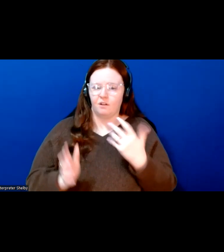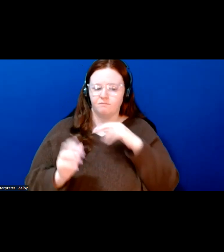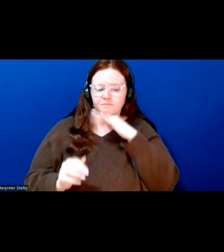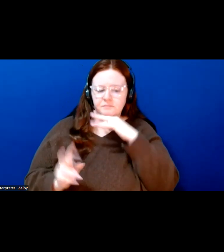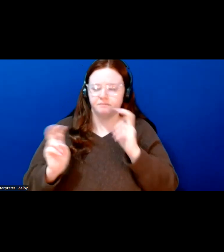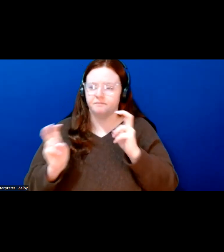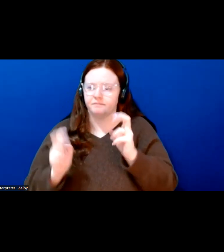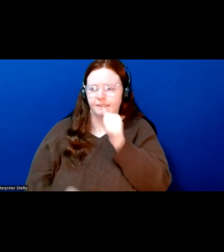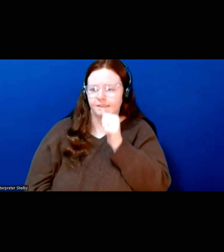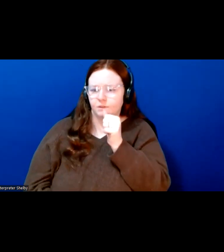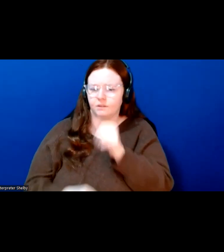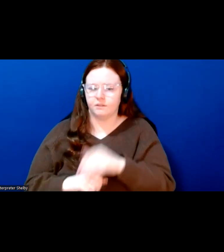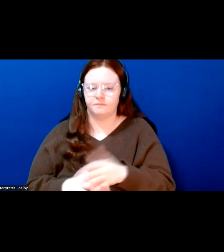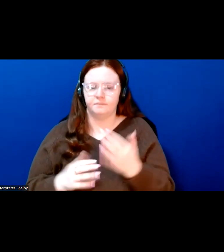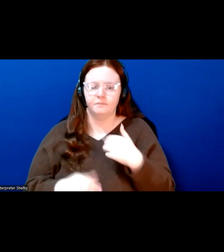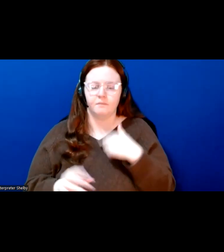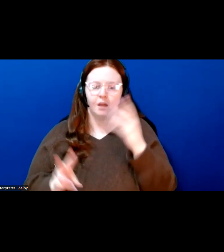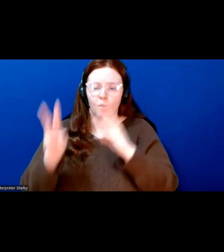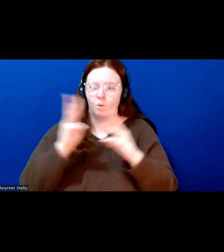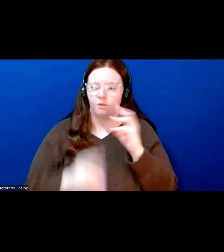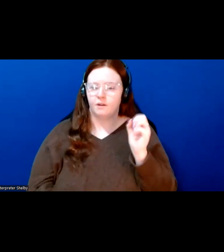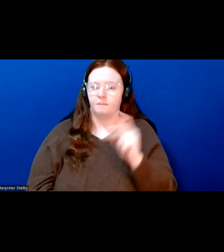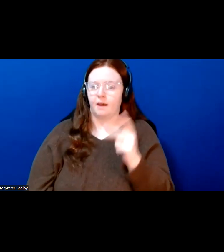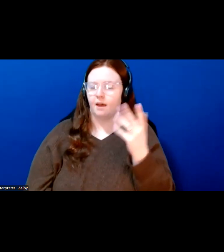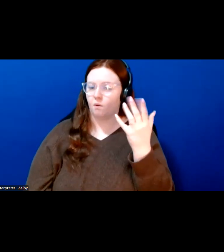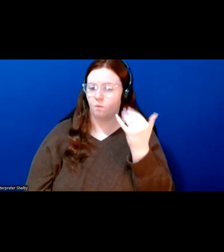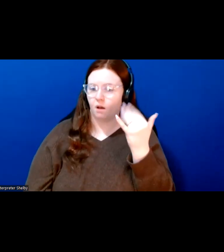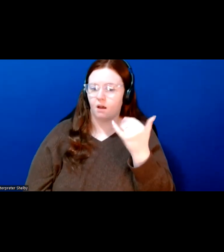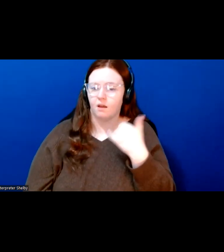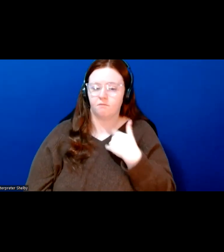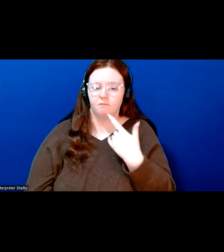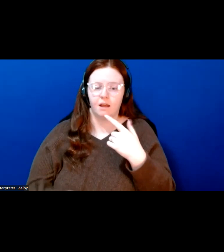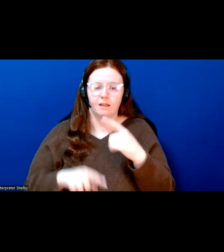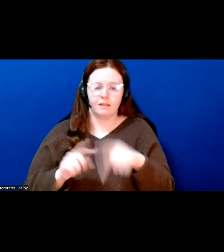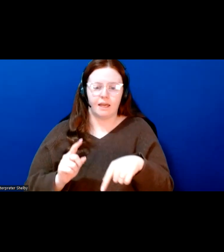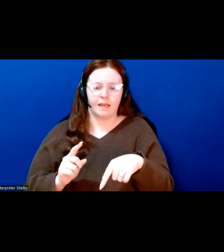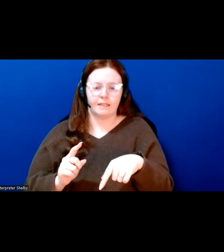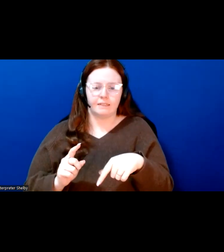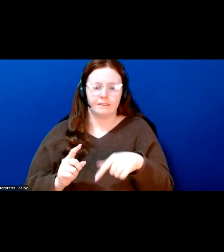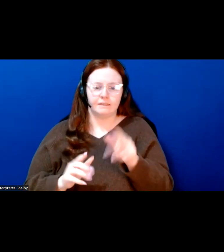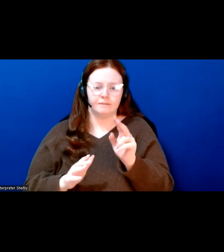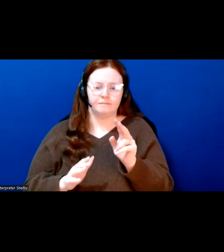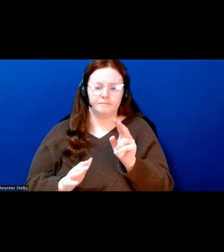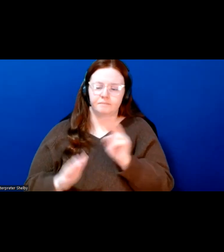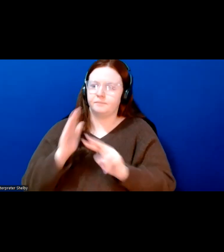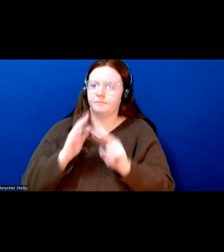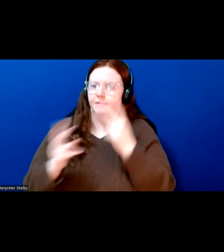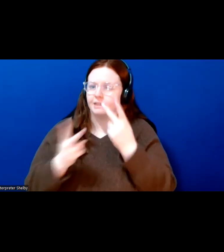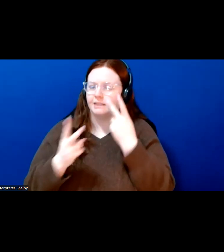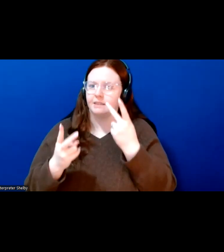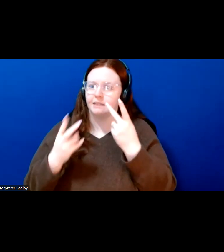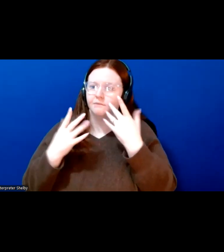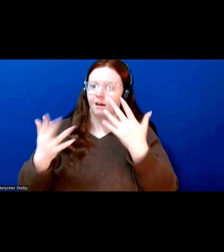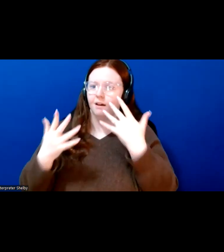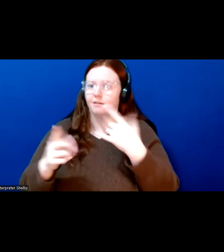me more worried about coming back was the fact that I couldn't see a vibrant LGBTQ community, and I